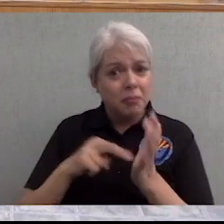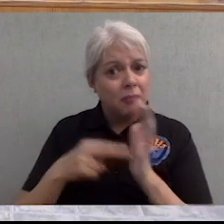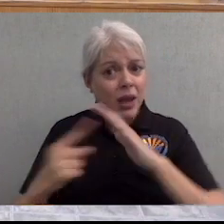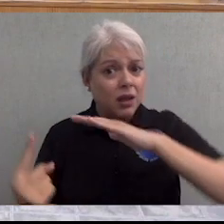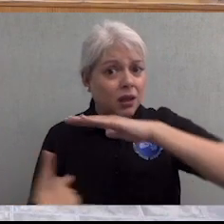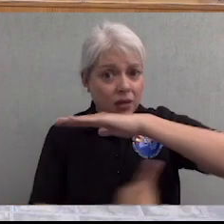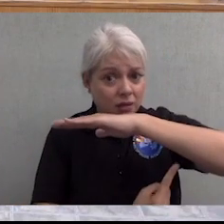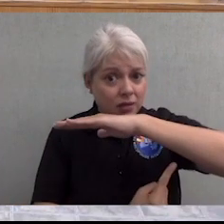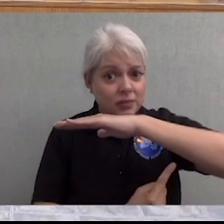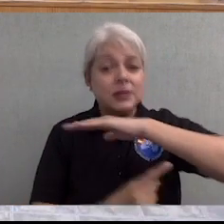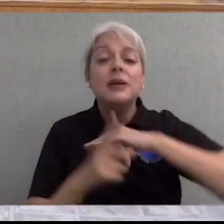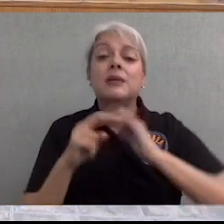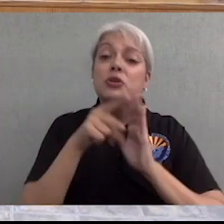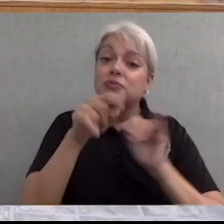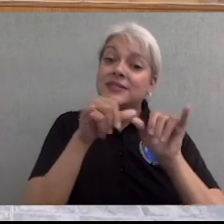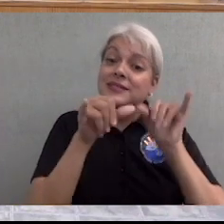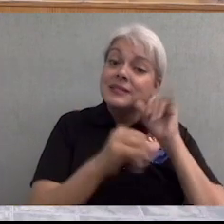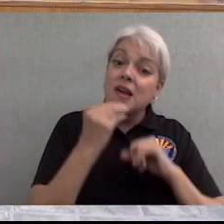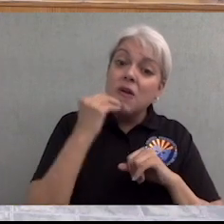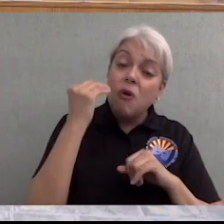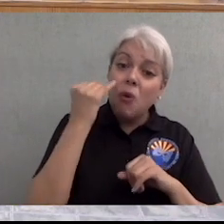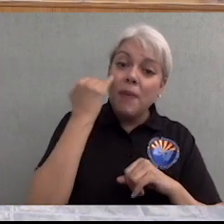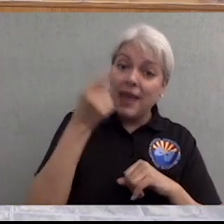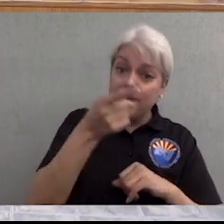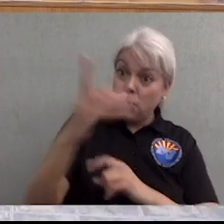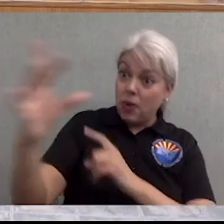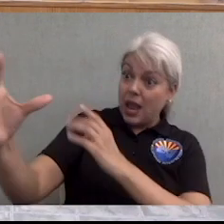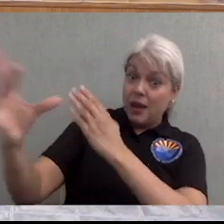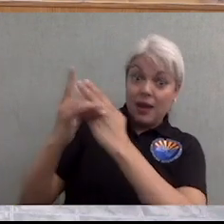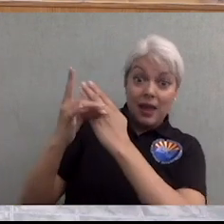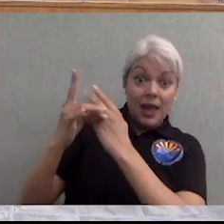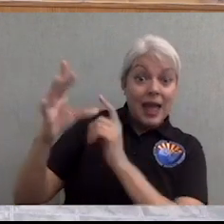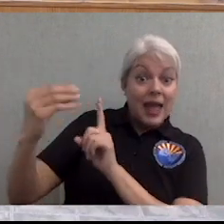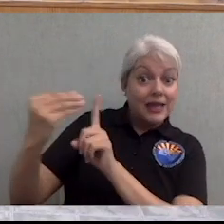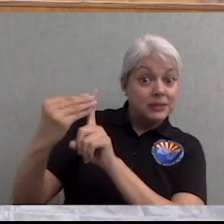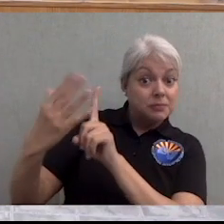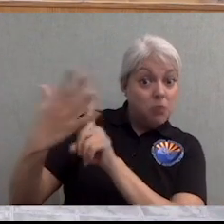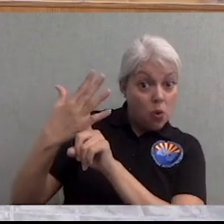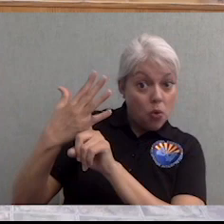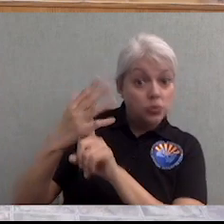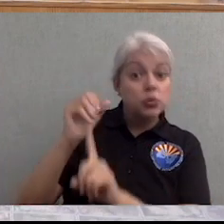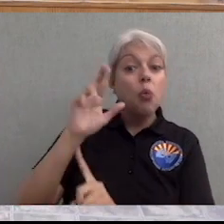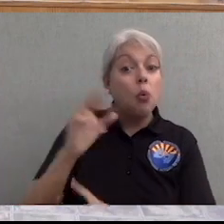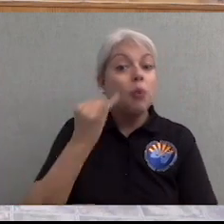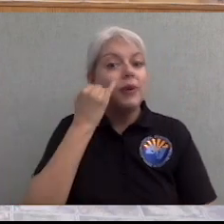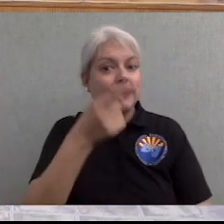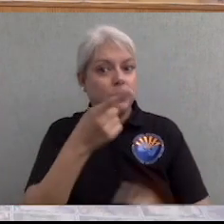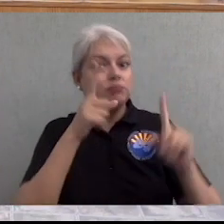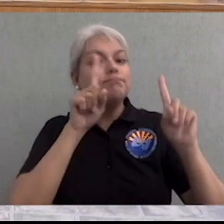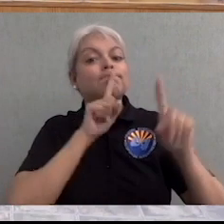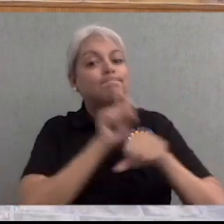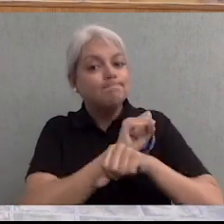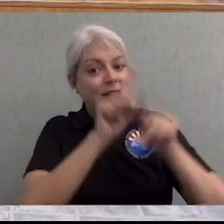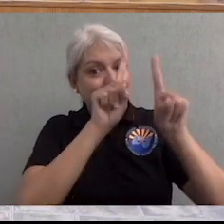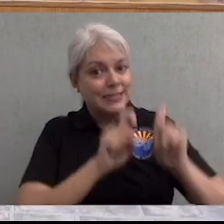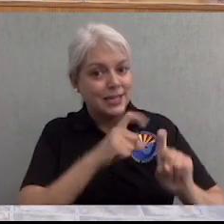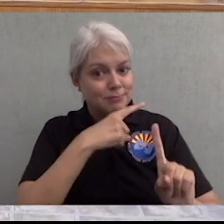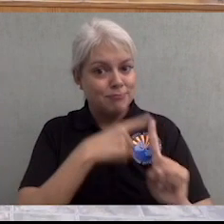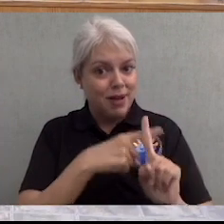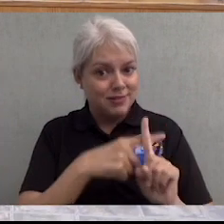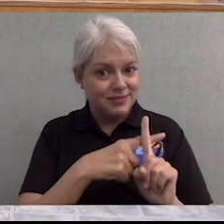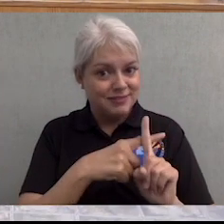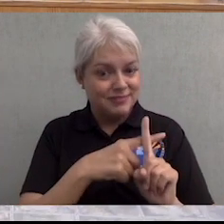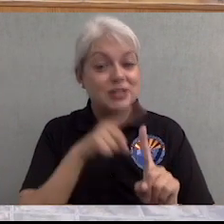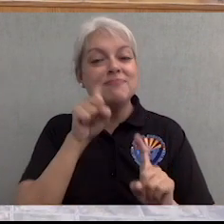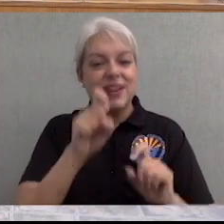if you were exposed to the virus or if you tested positive. It doesn't mean that even if you're at home, you can just run over to your neighbor and ask for a cup of sugar,